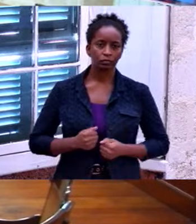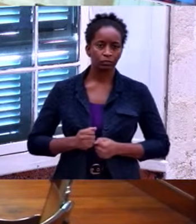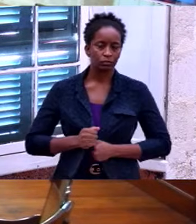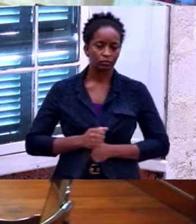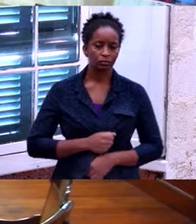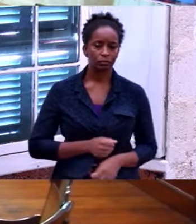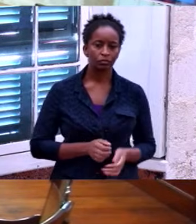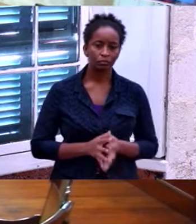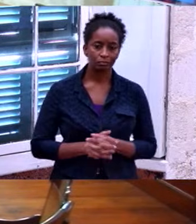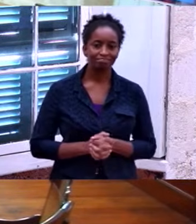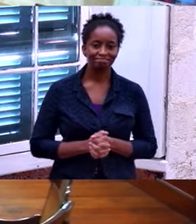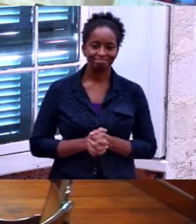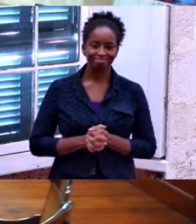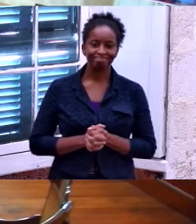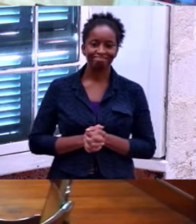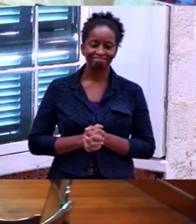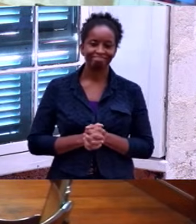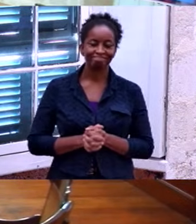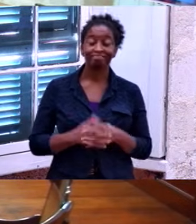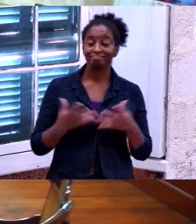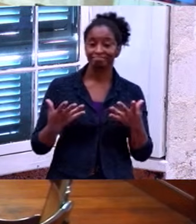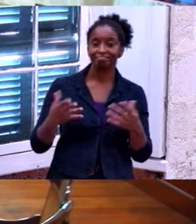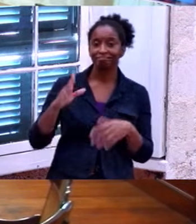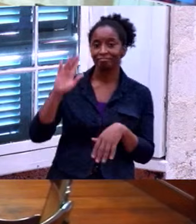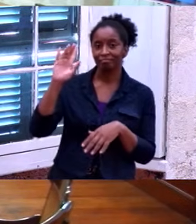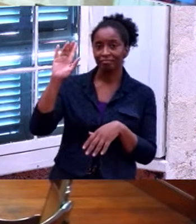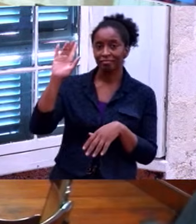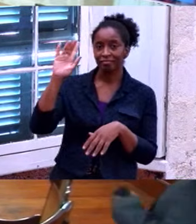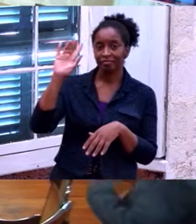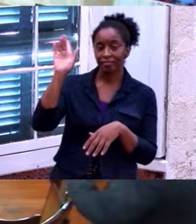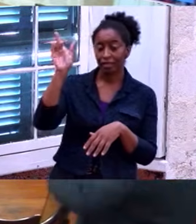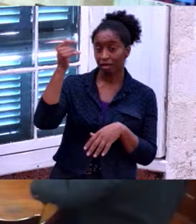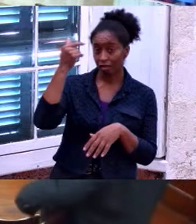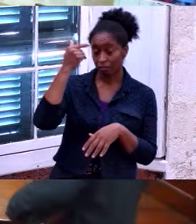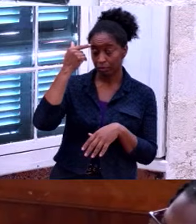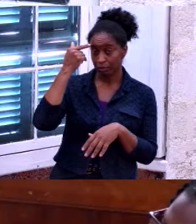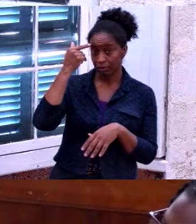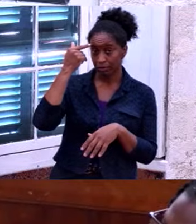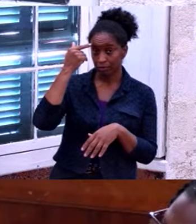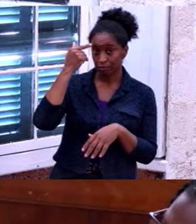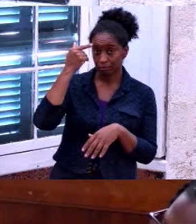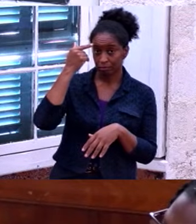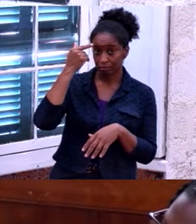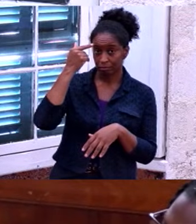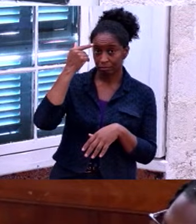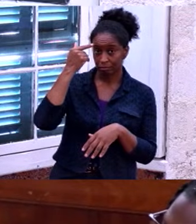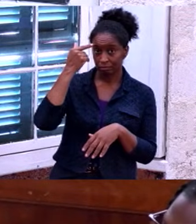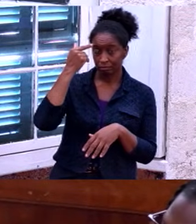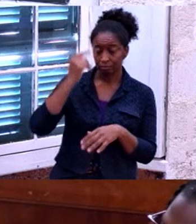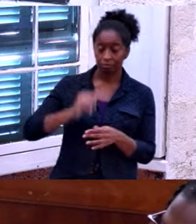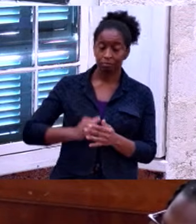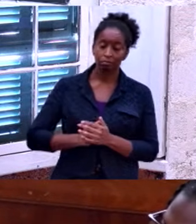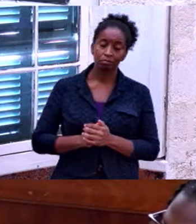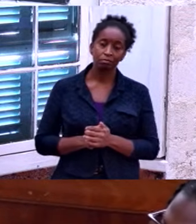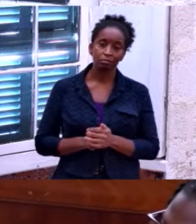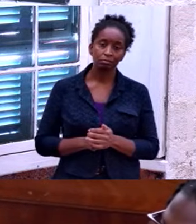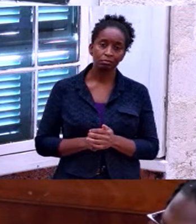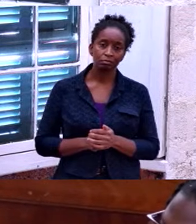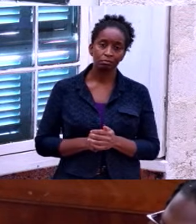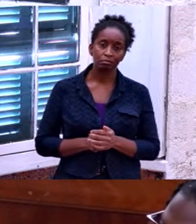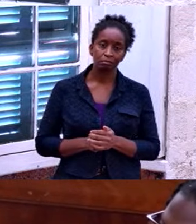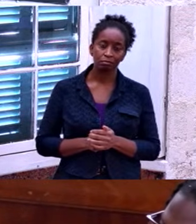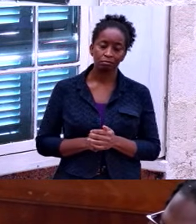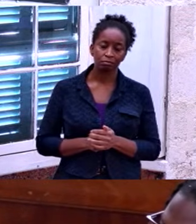Please proceed, Senator Nichols. The government has elected or chosen in this instance to